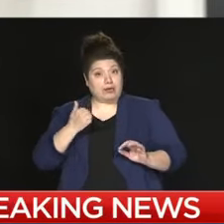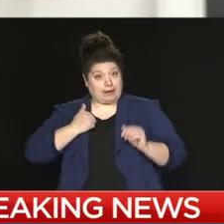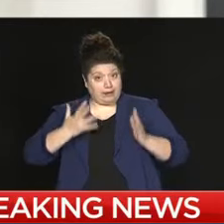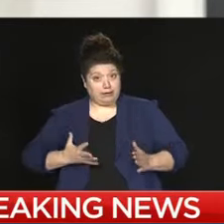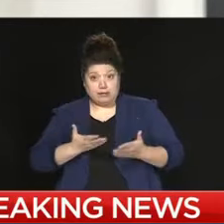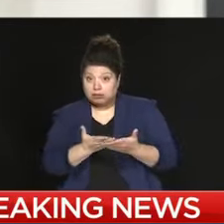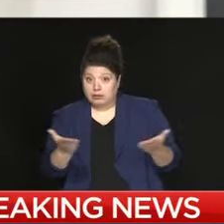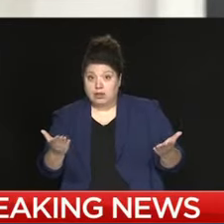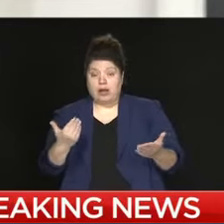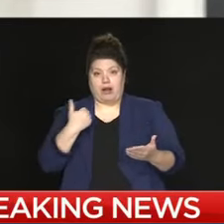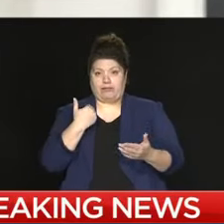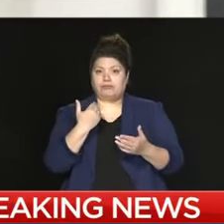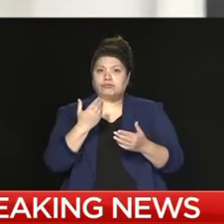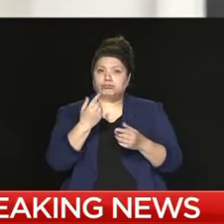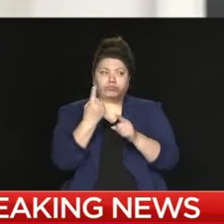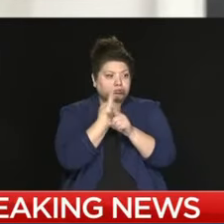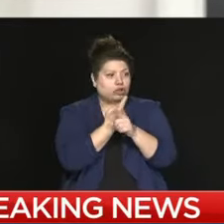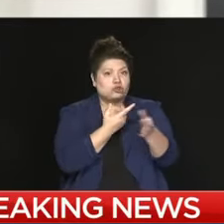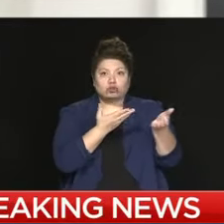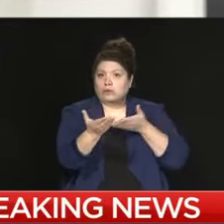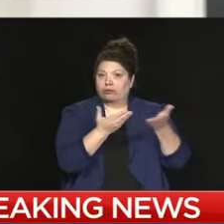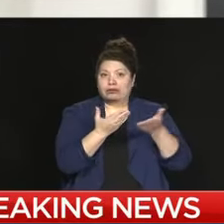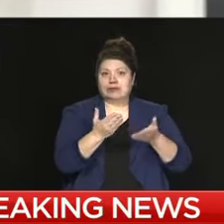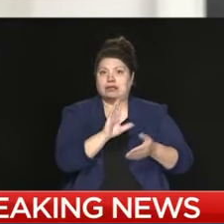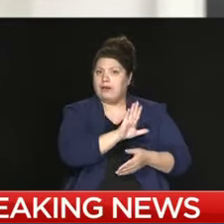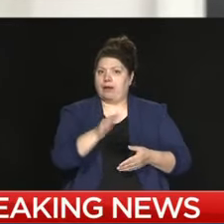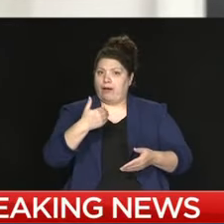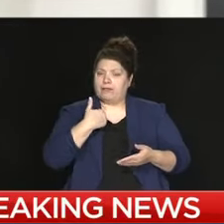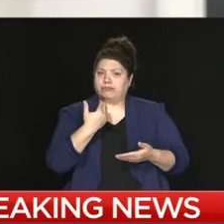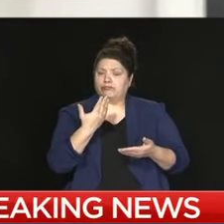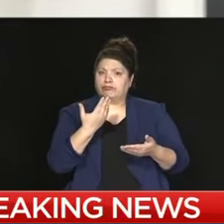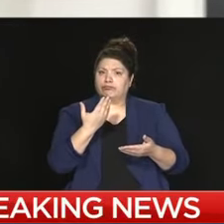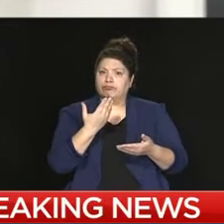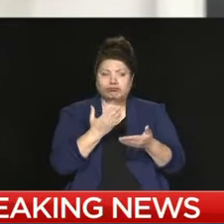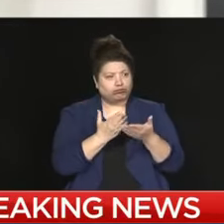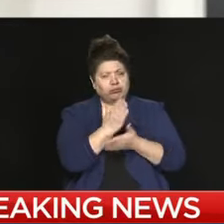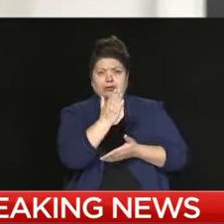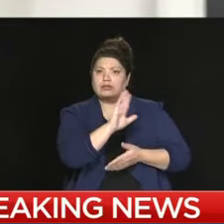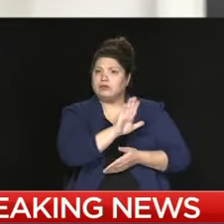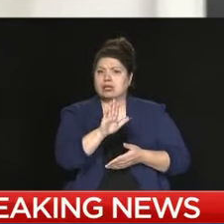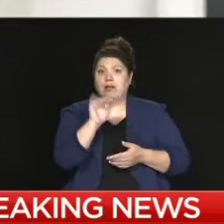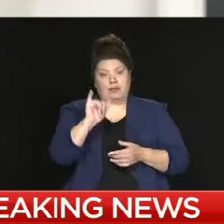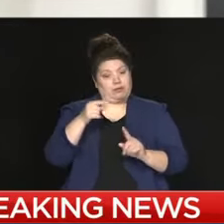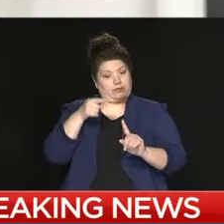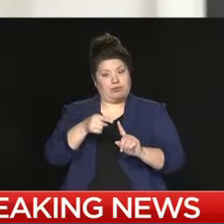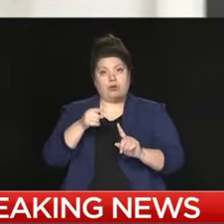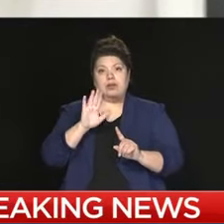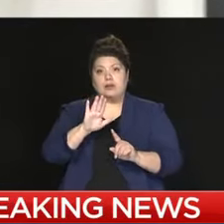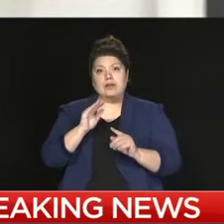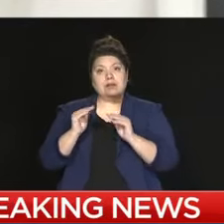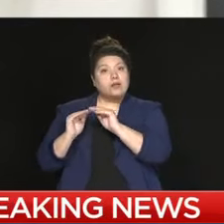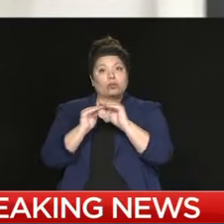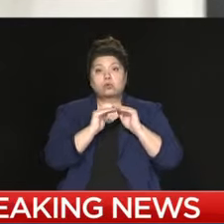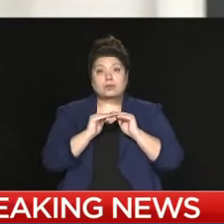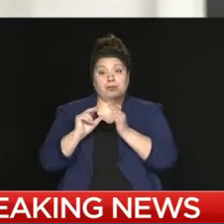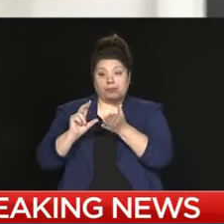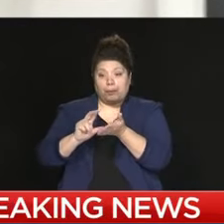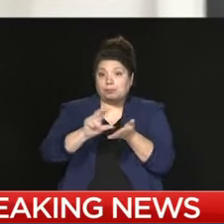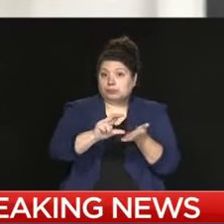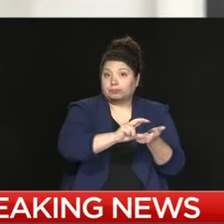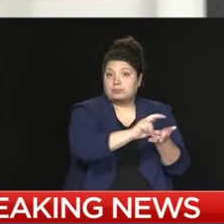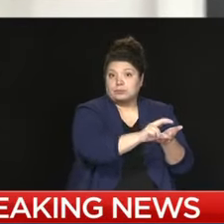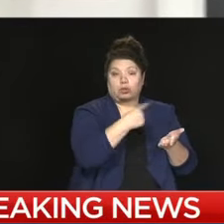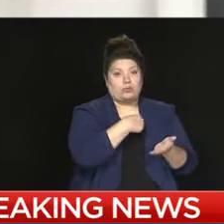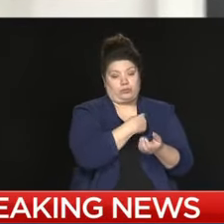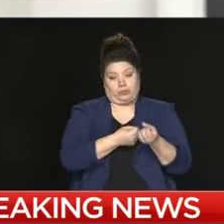province receive the services to which they are entitled right across the country. That's what equalization is about, and we support that principle very